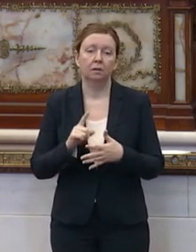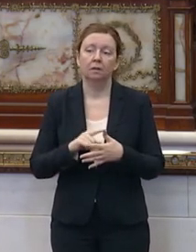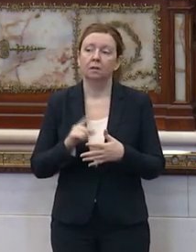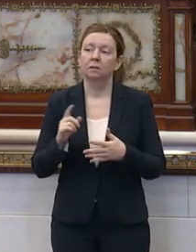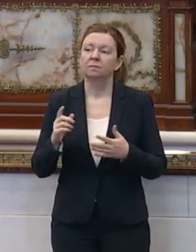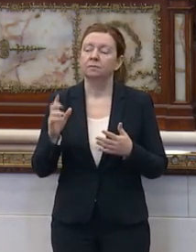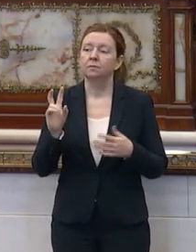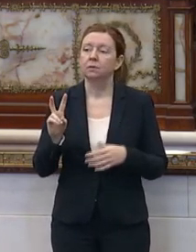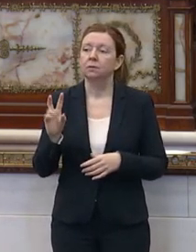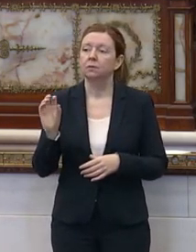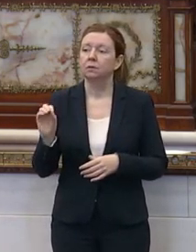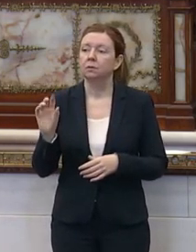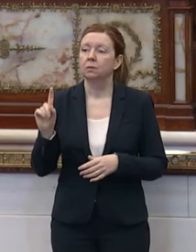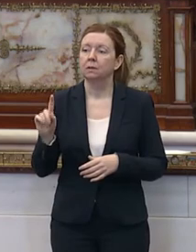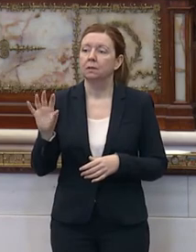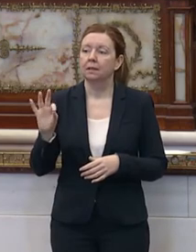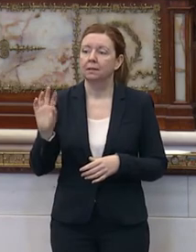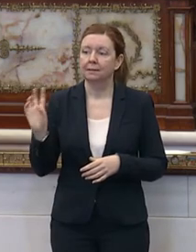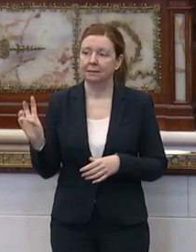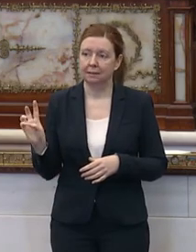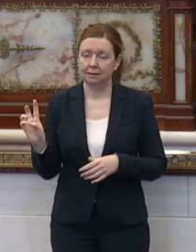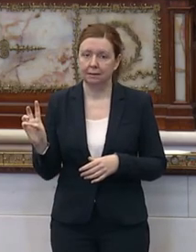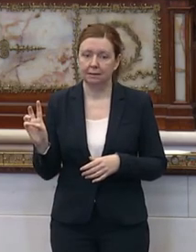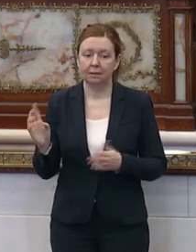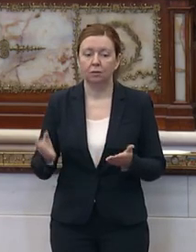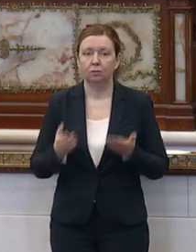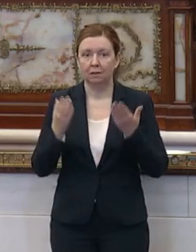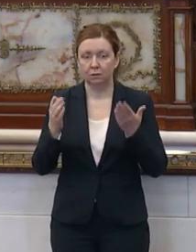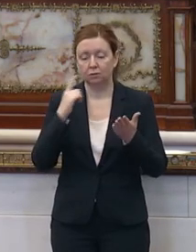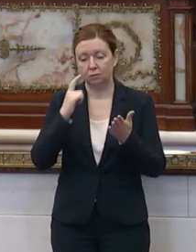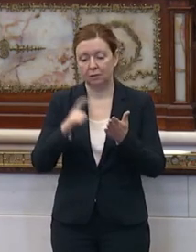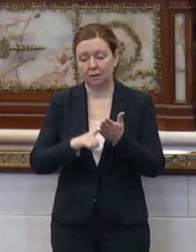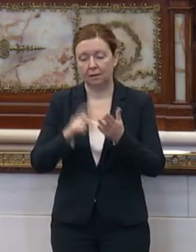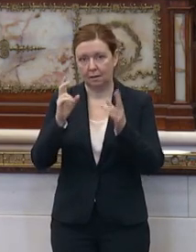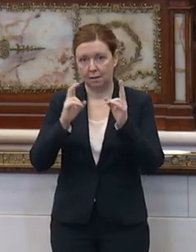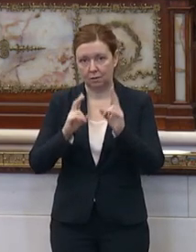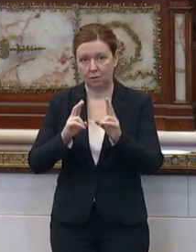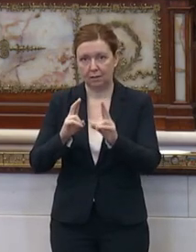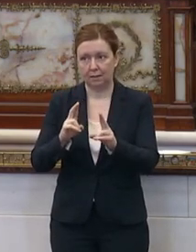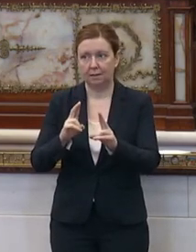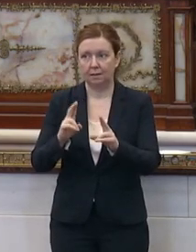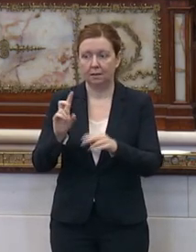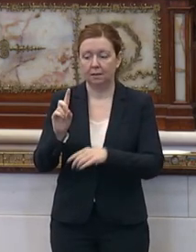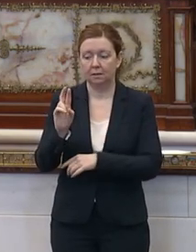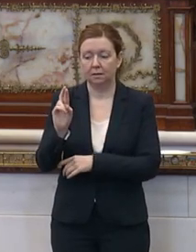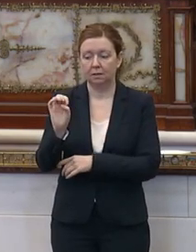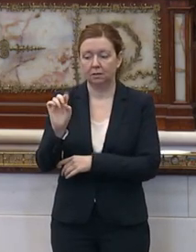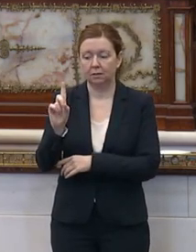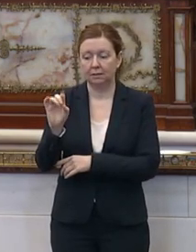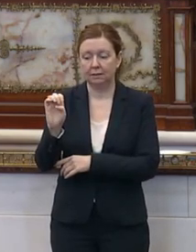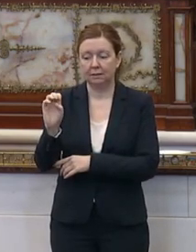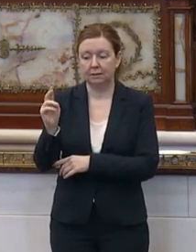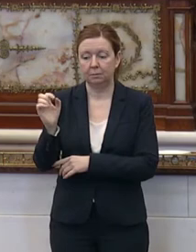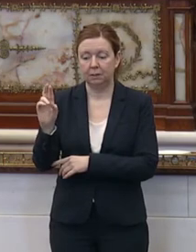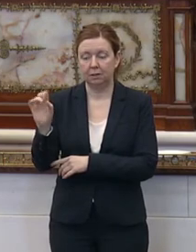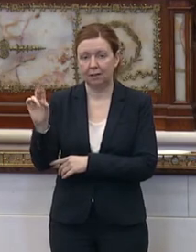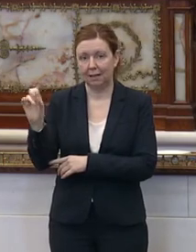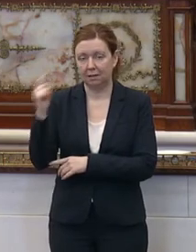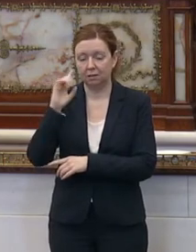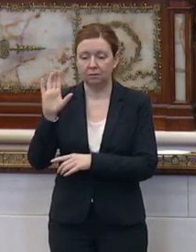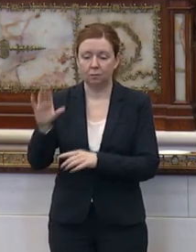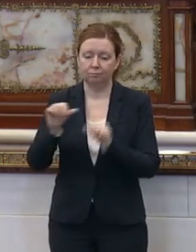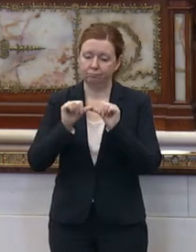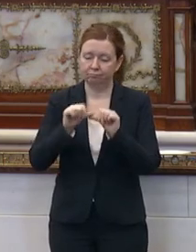And resolution number 220196, entitled a resolution recognizing and honoring Dr. Edie Miller Ellis for